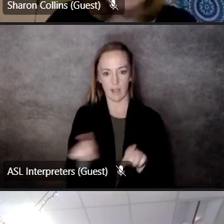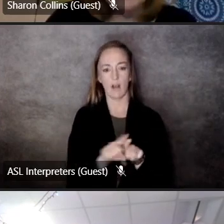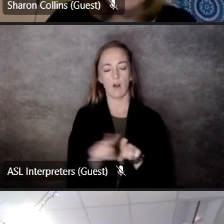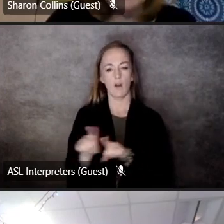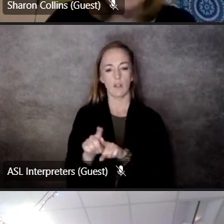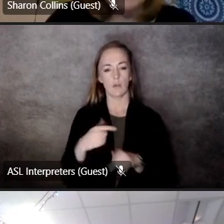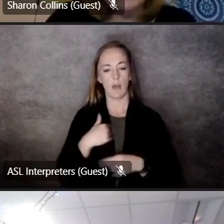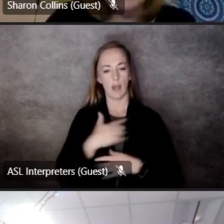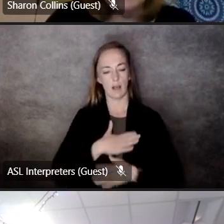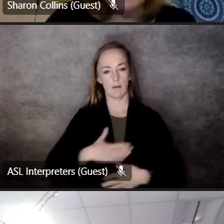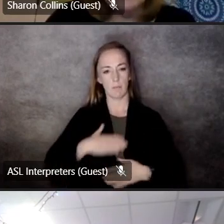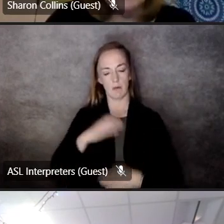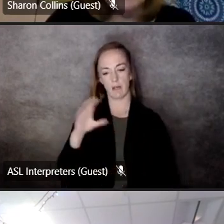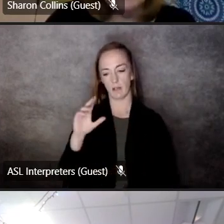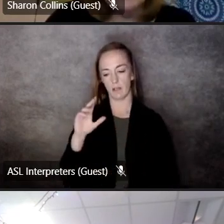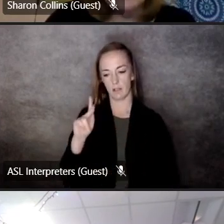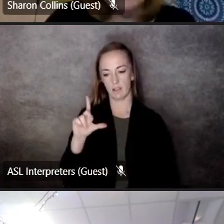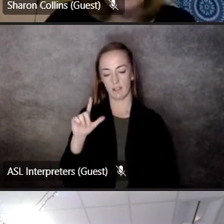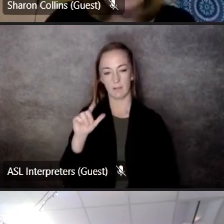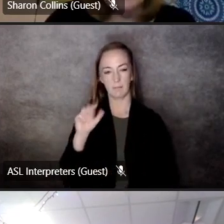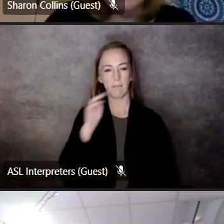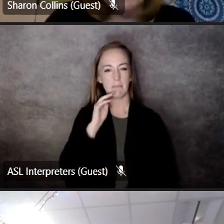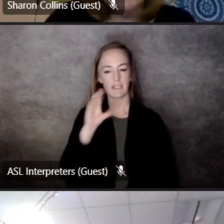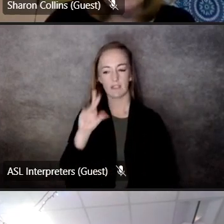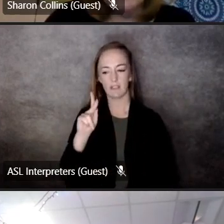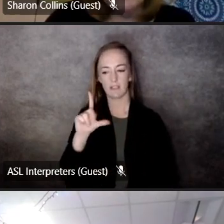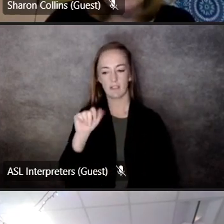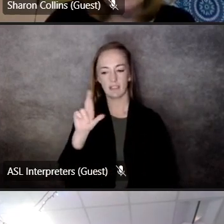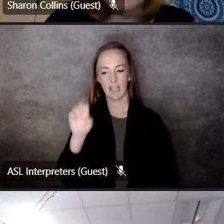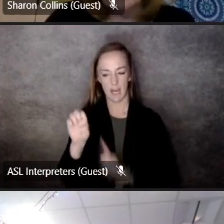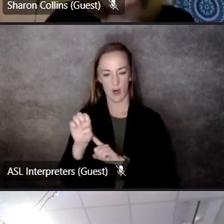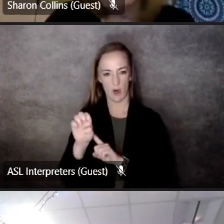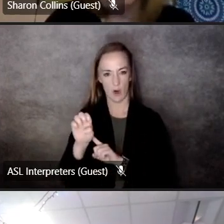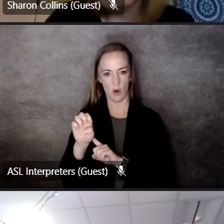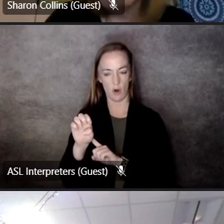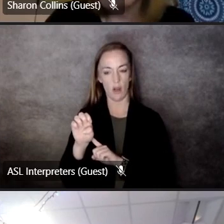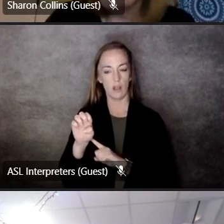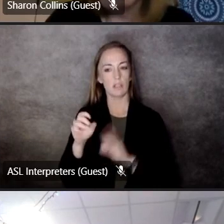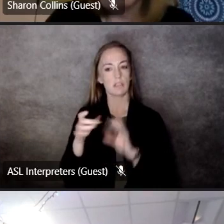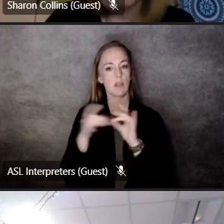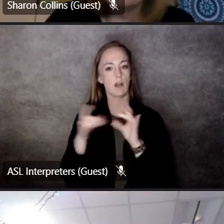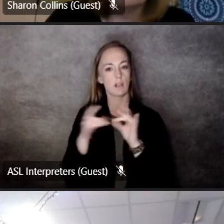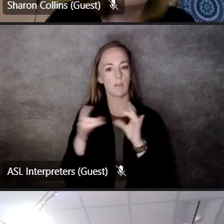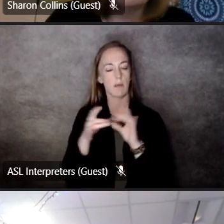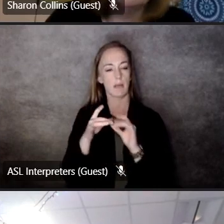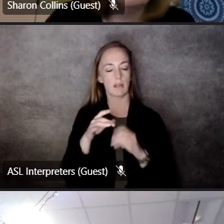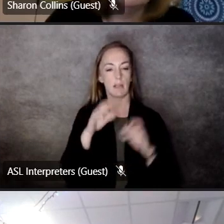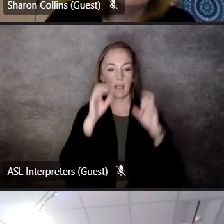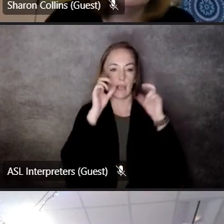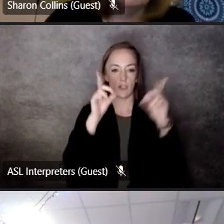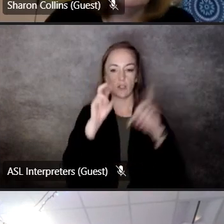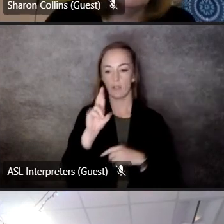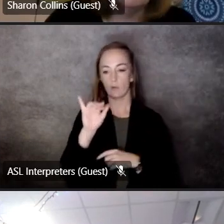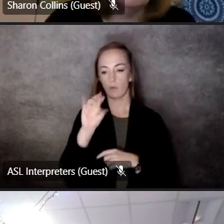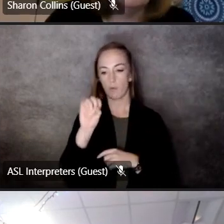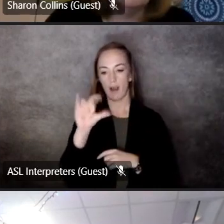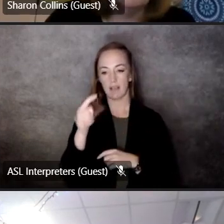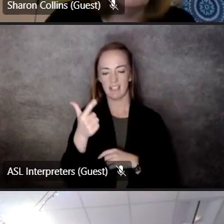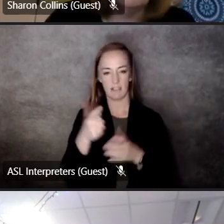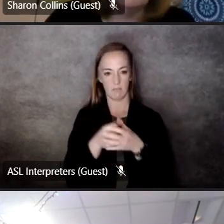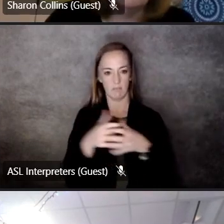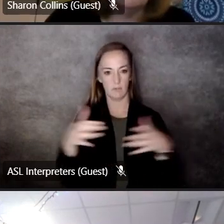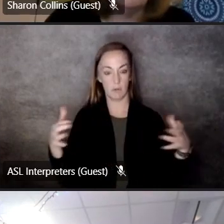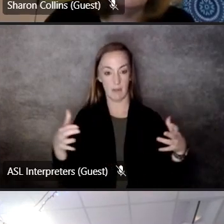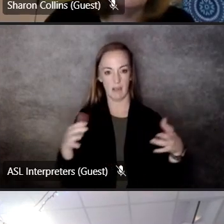for talking about just the growth of the Ed Rising, and John sort of giving you a recap of last